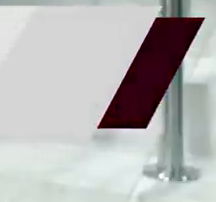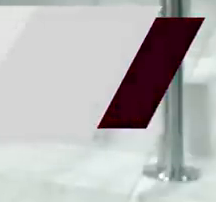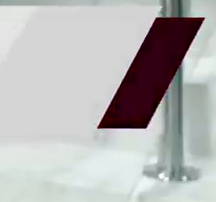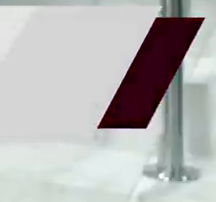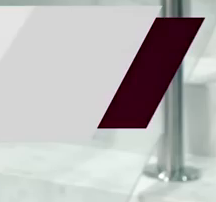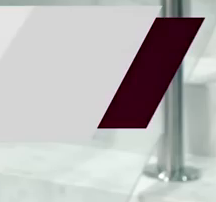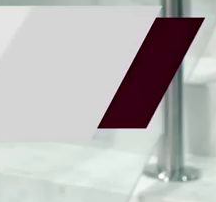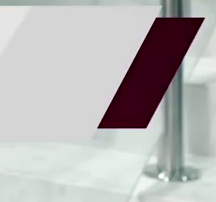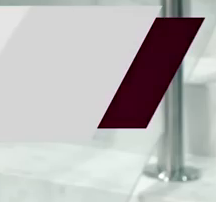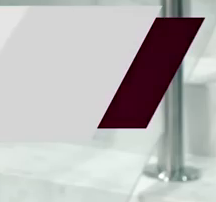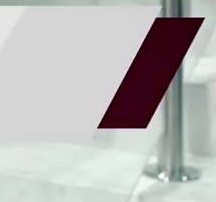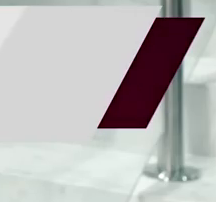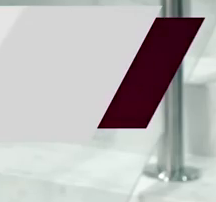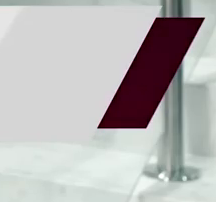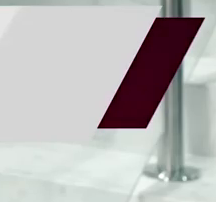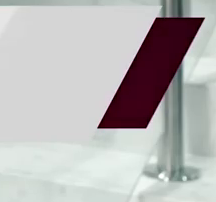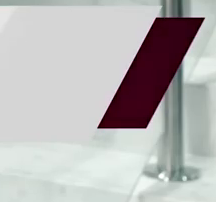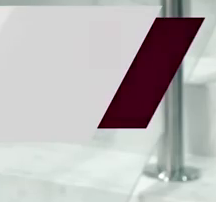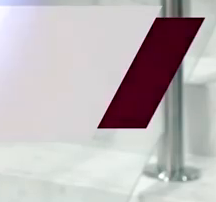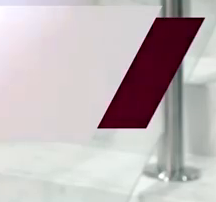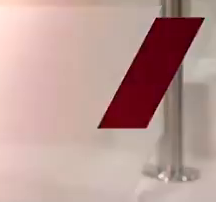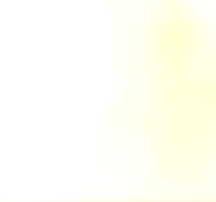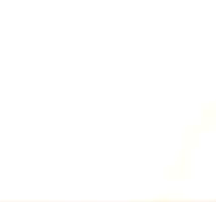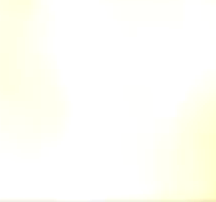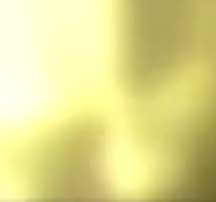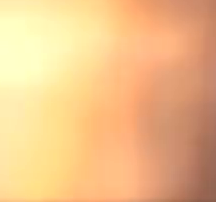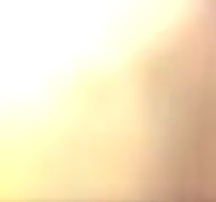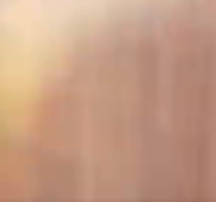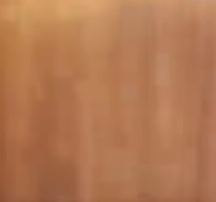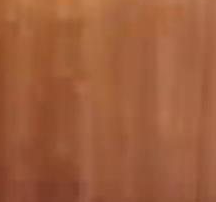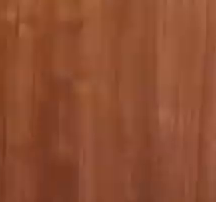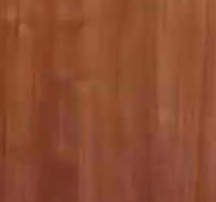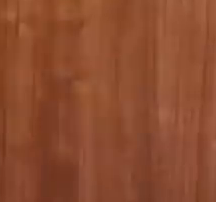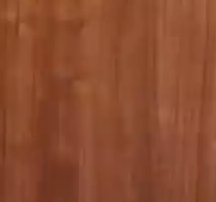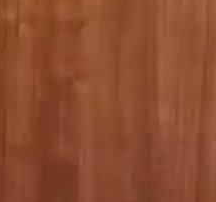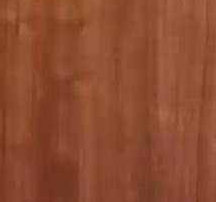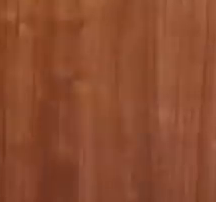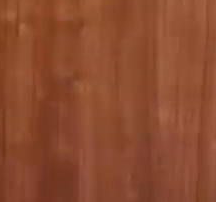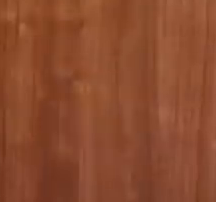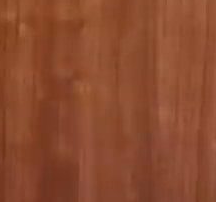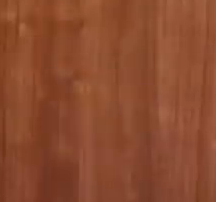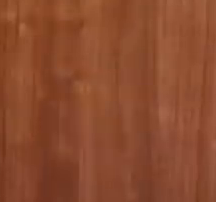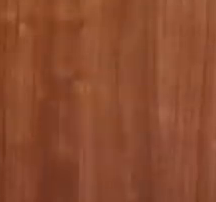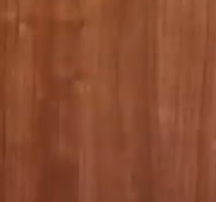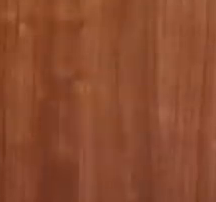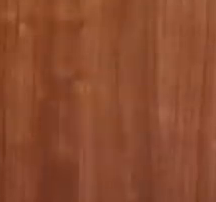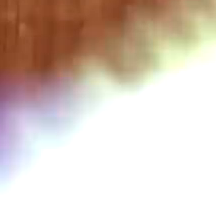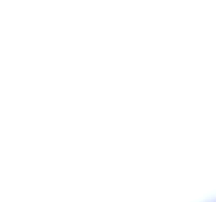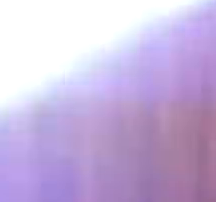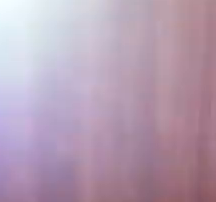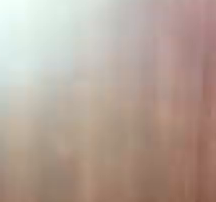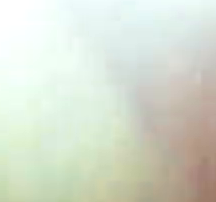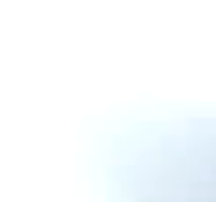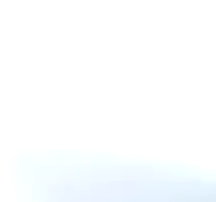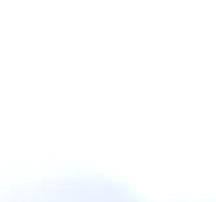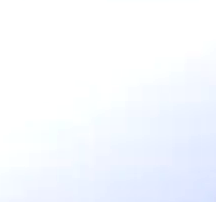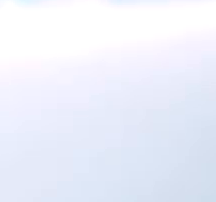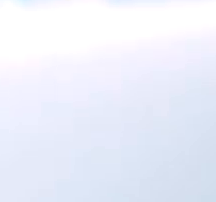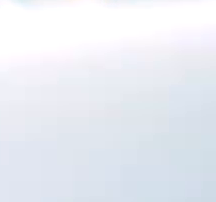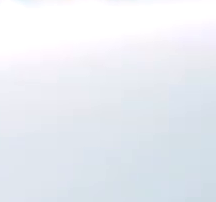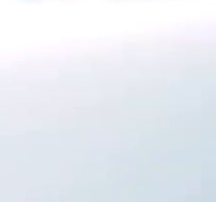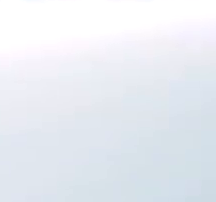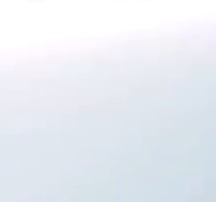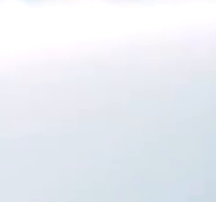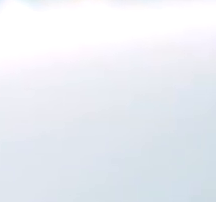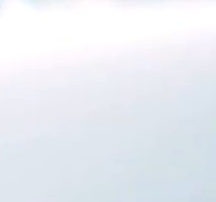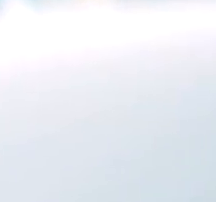tutor@wheelerbc.org or visit the church website for more information. The youth ministry is looking for more volunteers to join our virtual and in-person